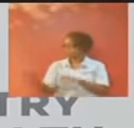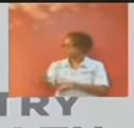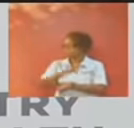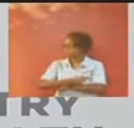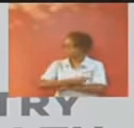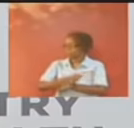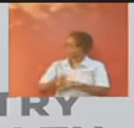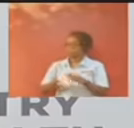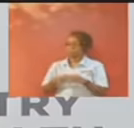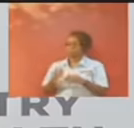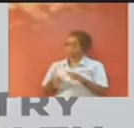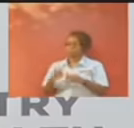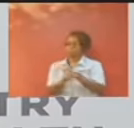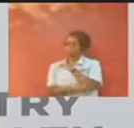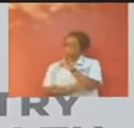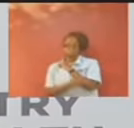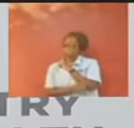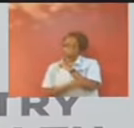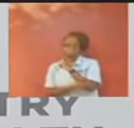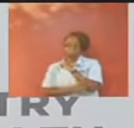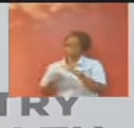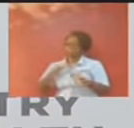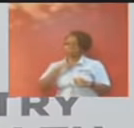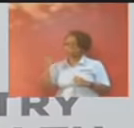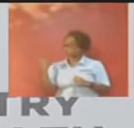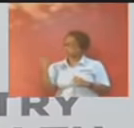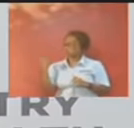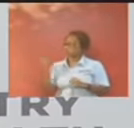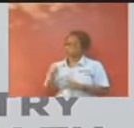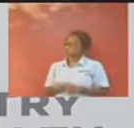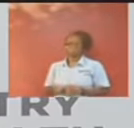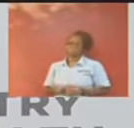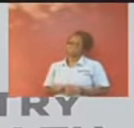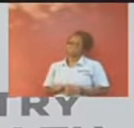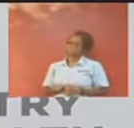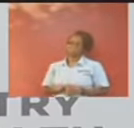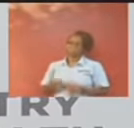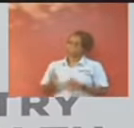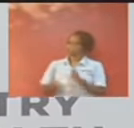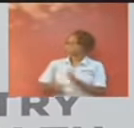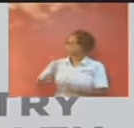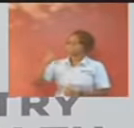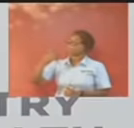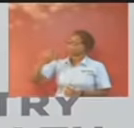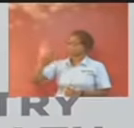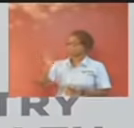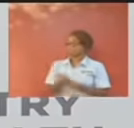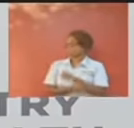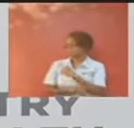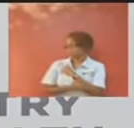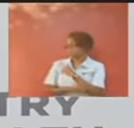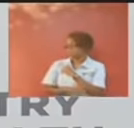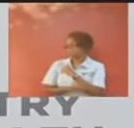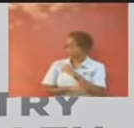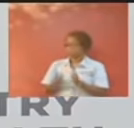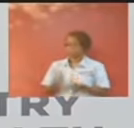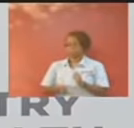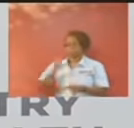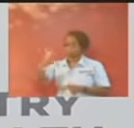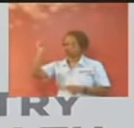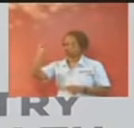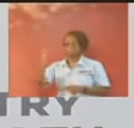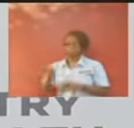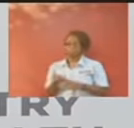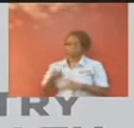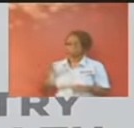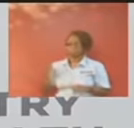been identified. I have to note that the vast majority of countries that our nationals are returning from, such as the USA,